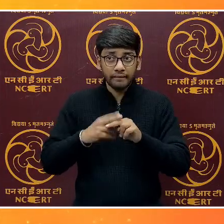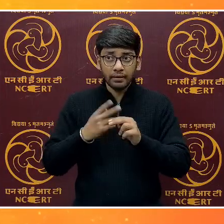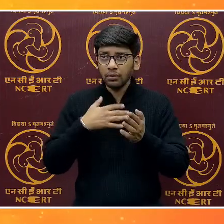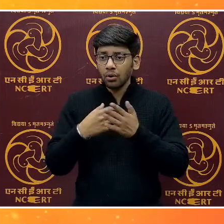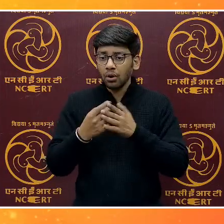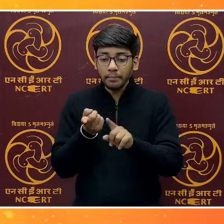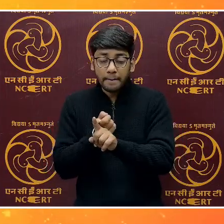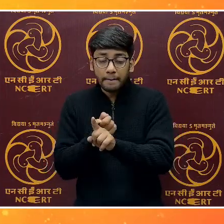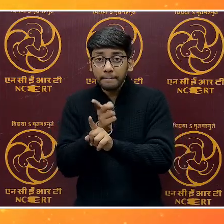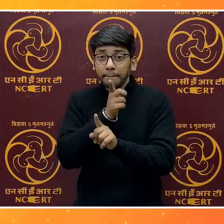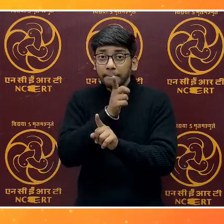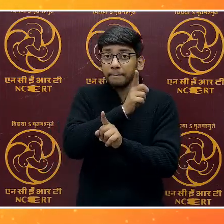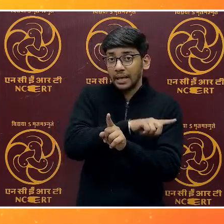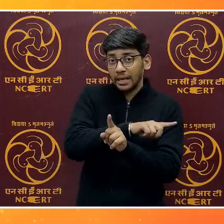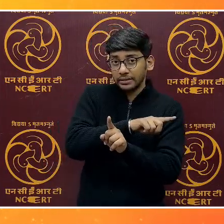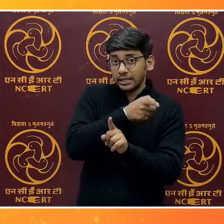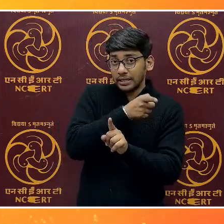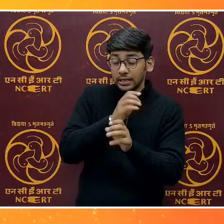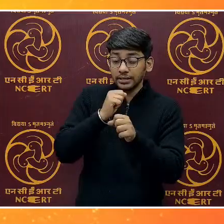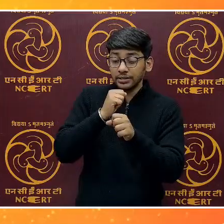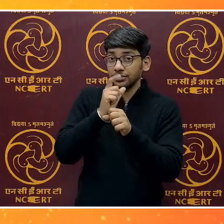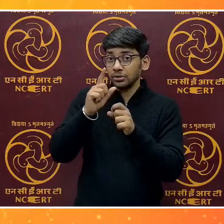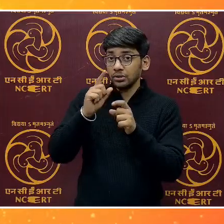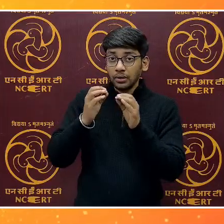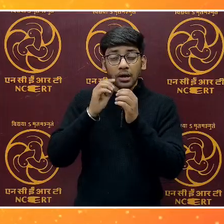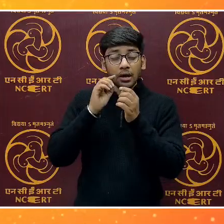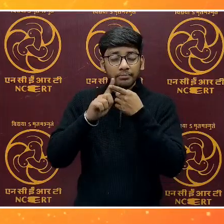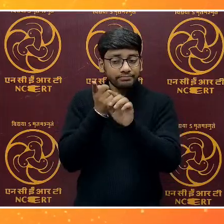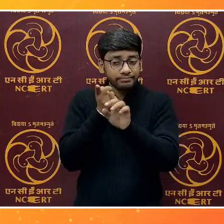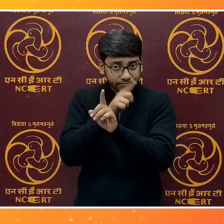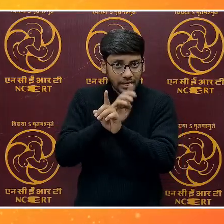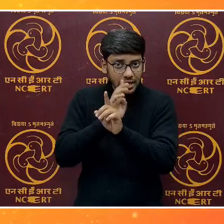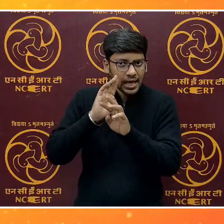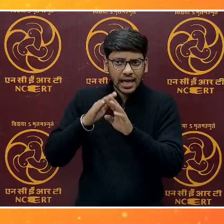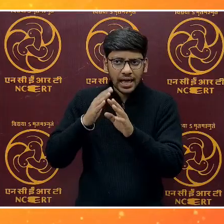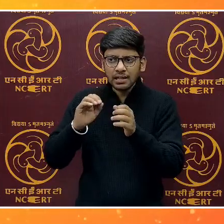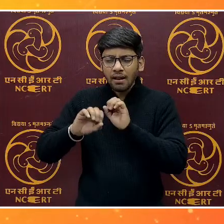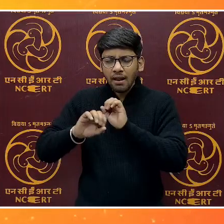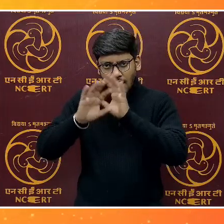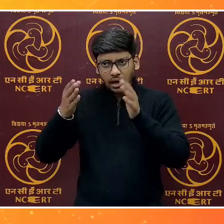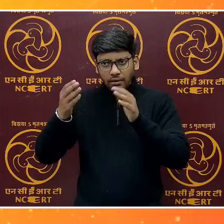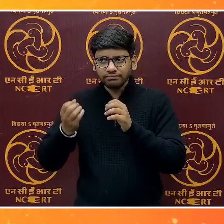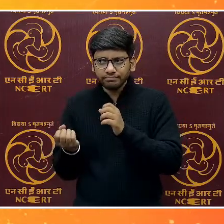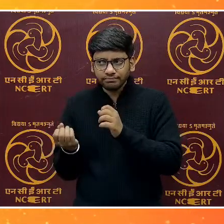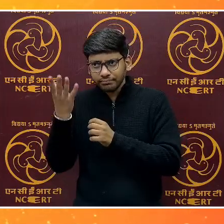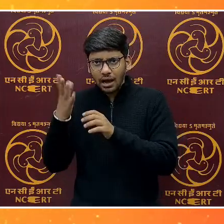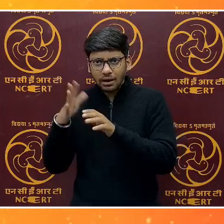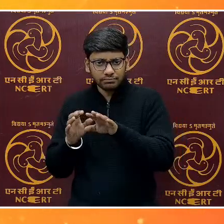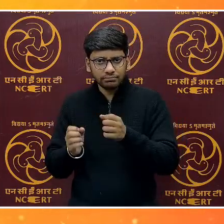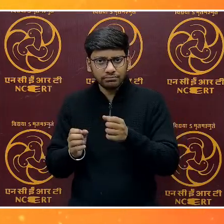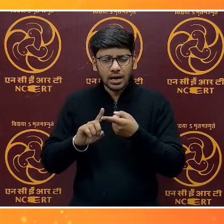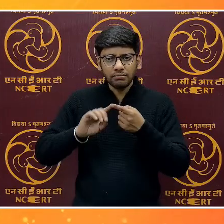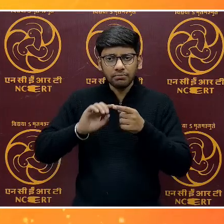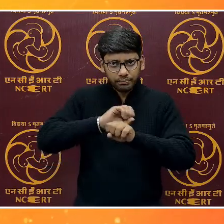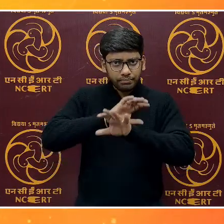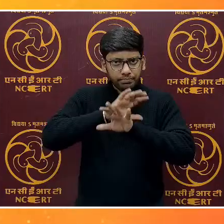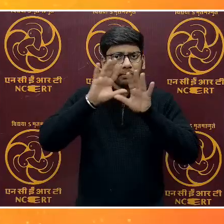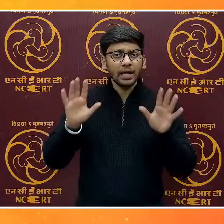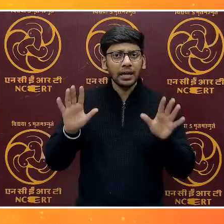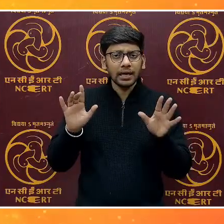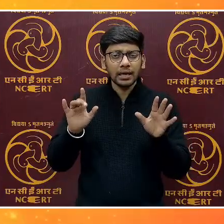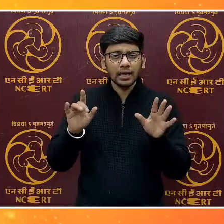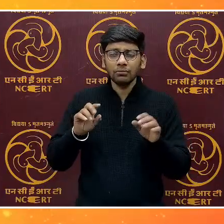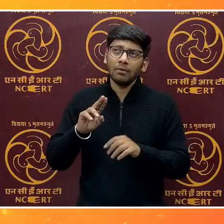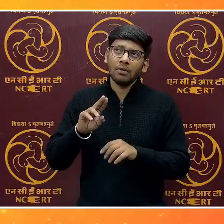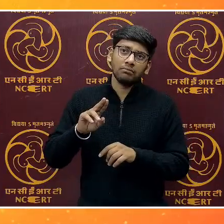are at the backside of the earth or India, would the light reach that part also, Harpreet? I don't think so. Yes, of course,